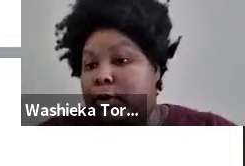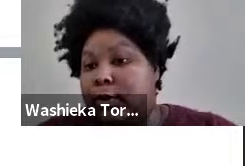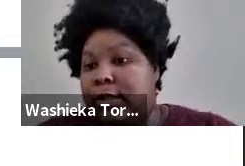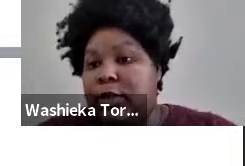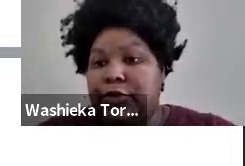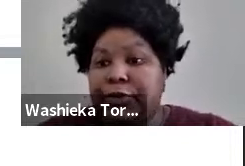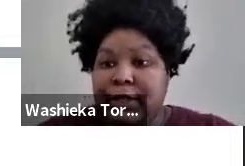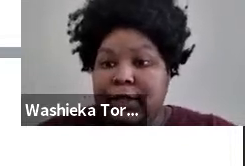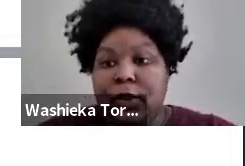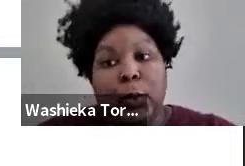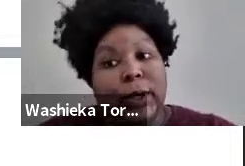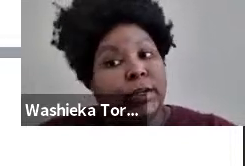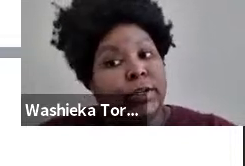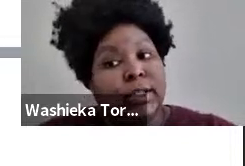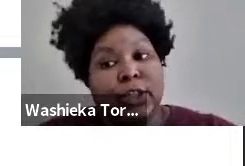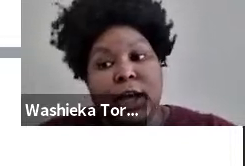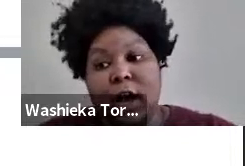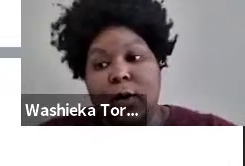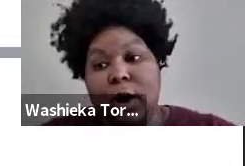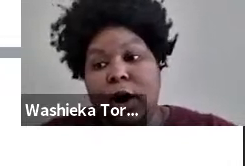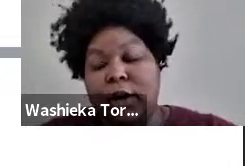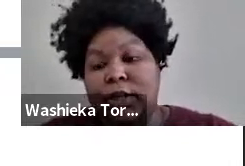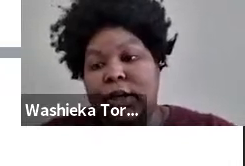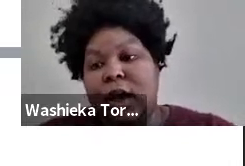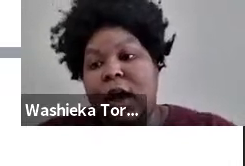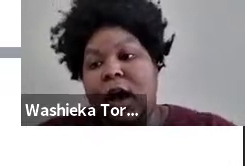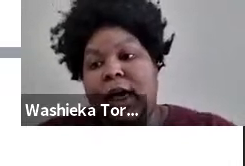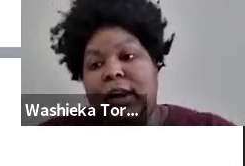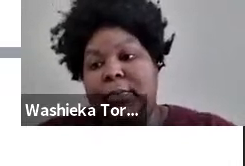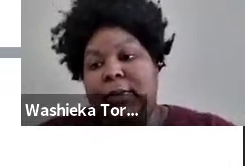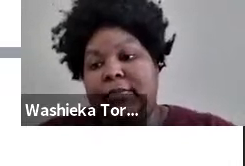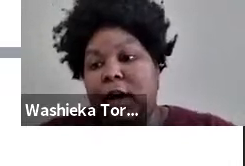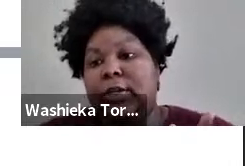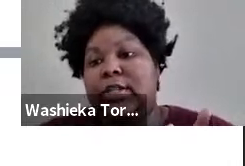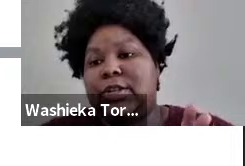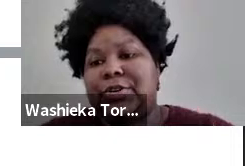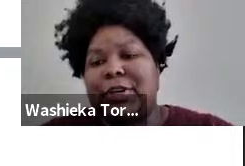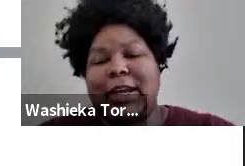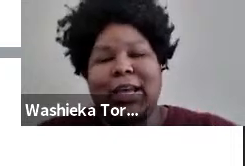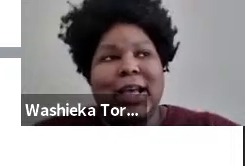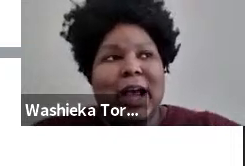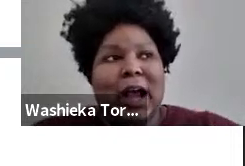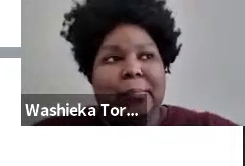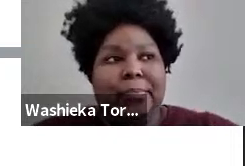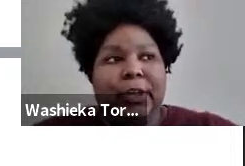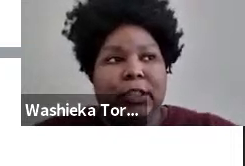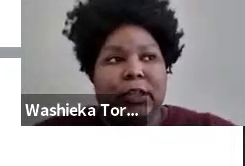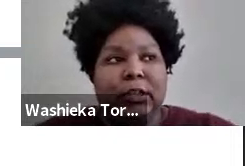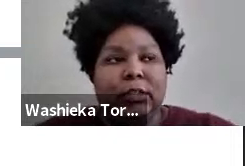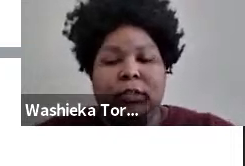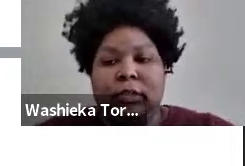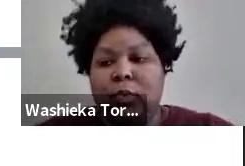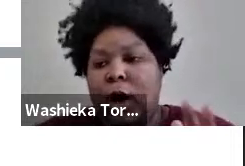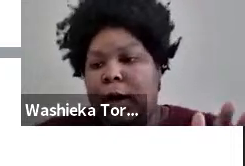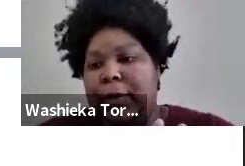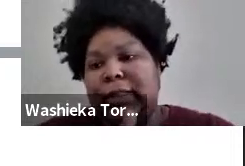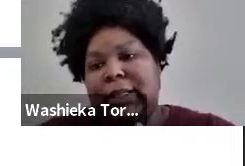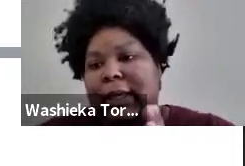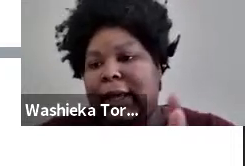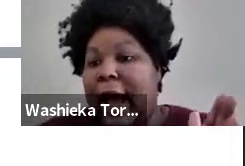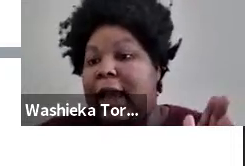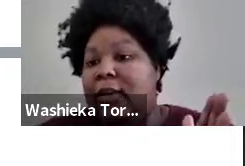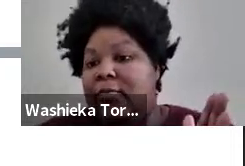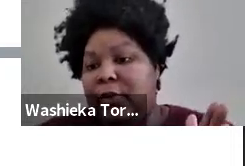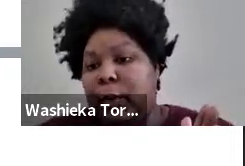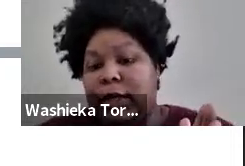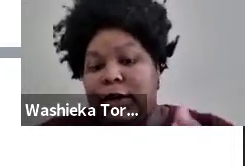the roads, the streets? The winters in Chicago are harsh. A lot of people have to go into the street. There's a